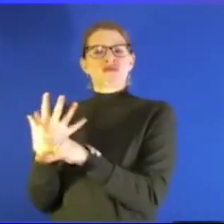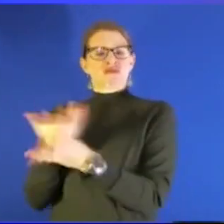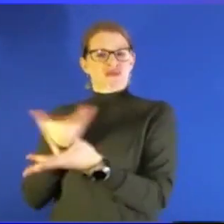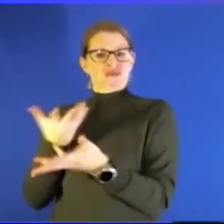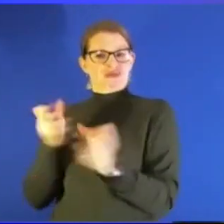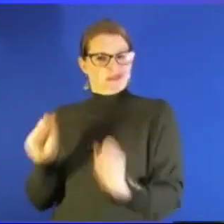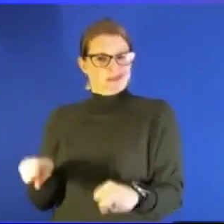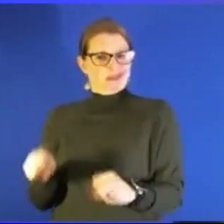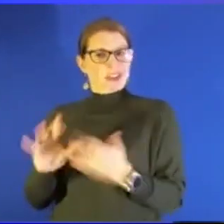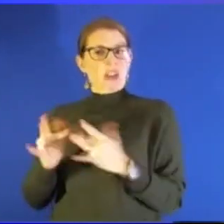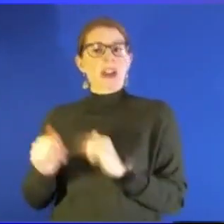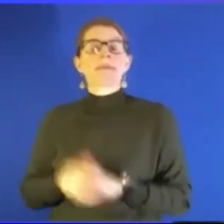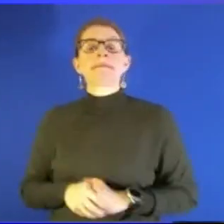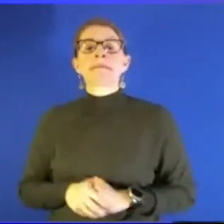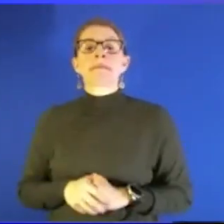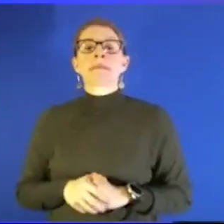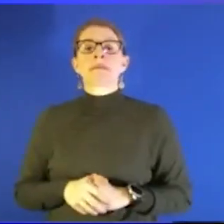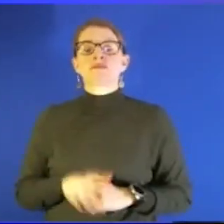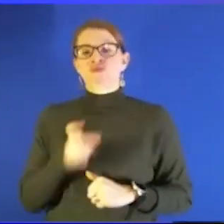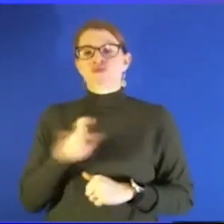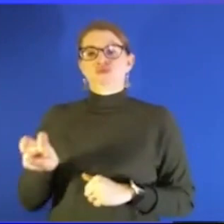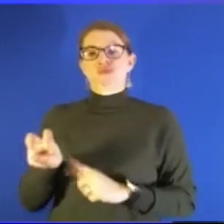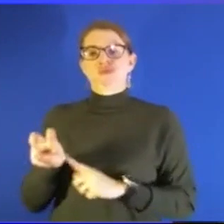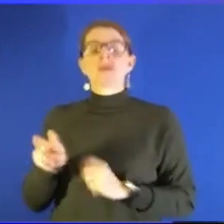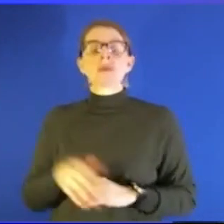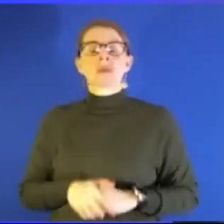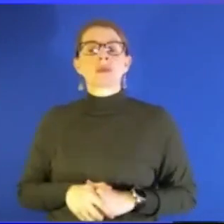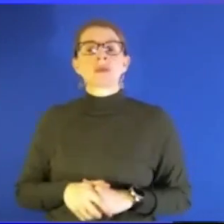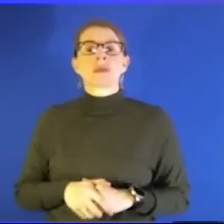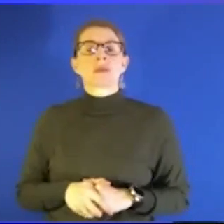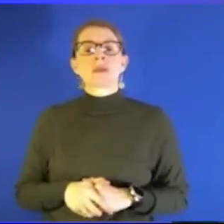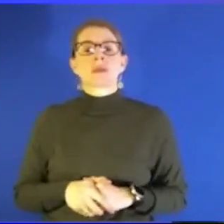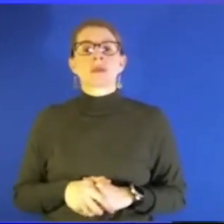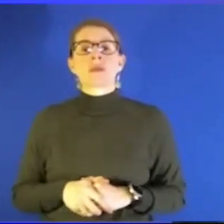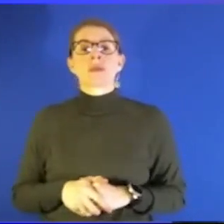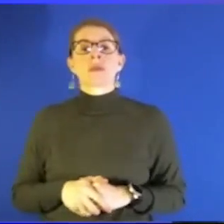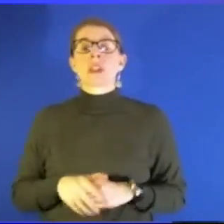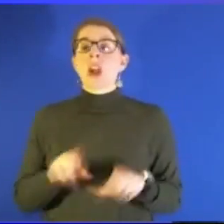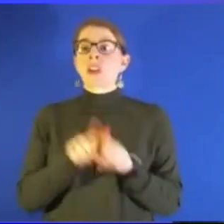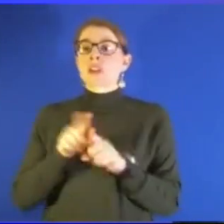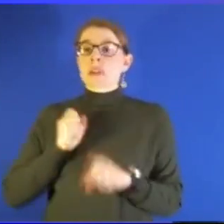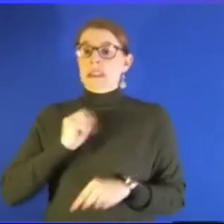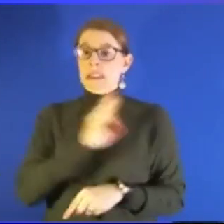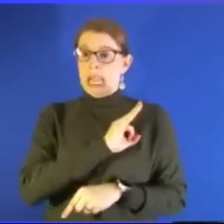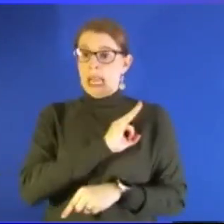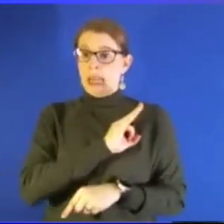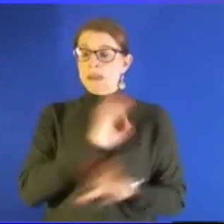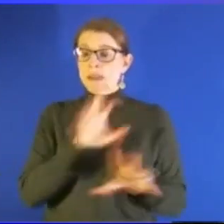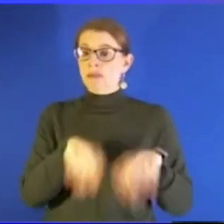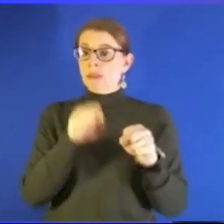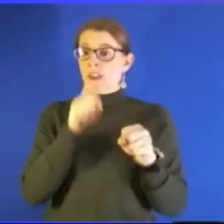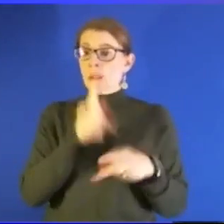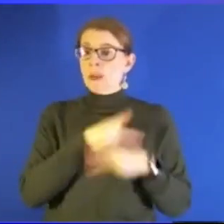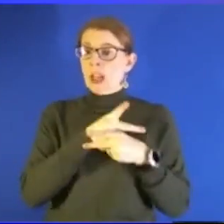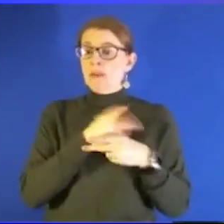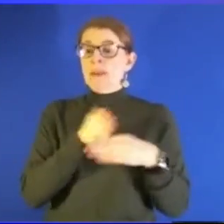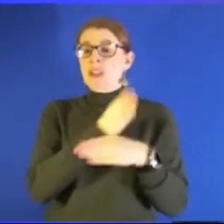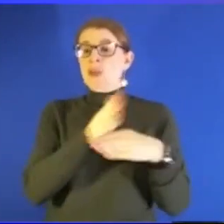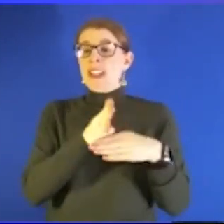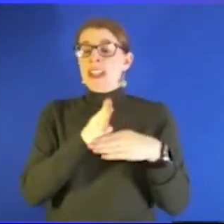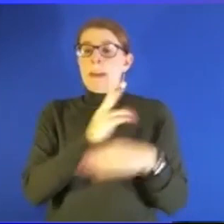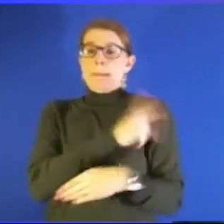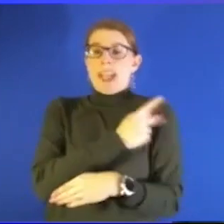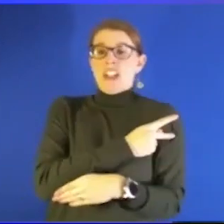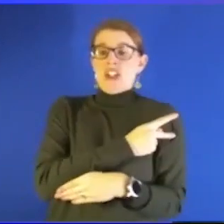And of course, as I just mentioned, all of the things that our staff take in terms of precautions between patient care from one patient